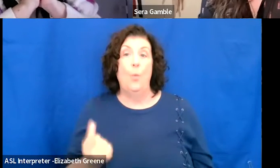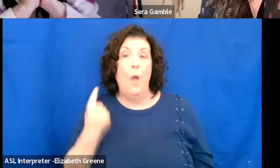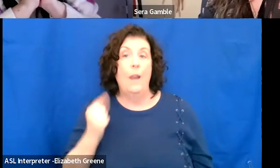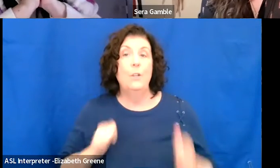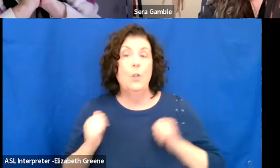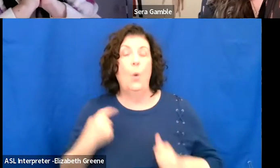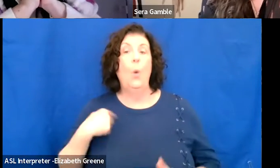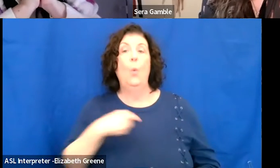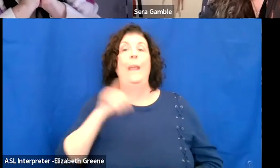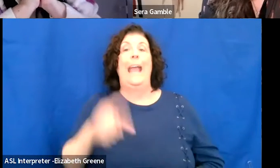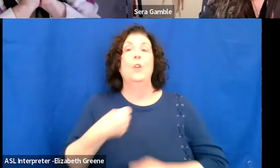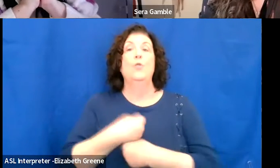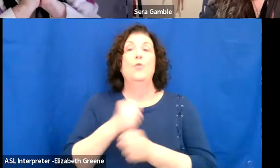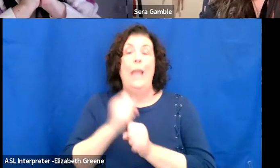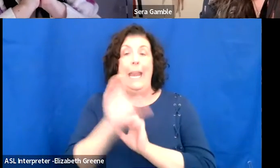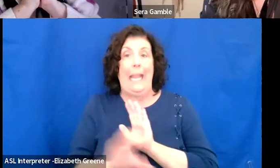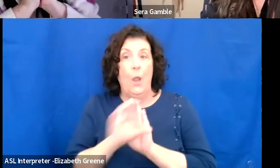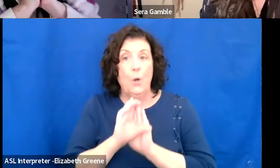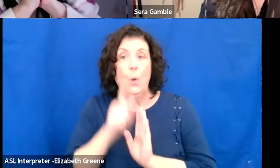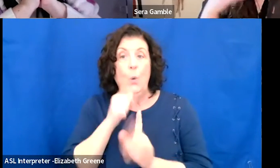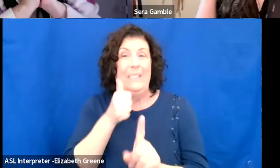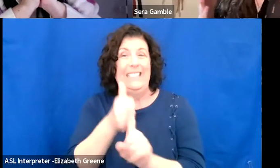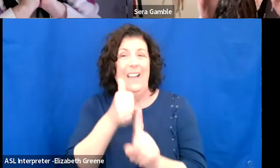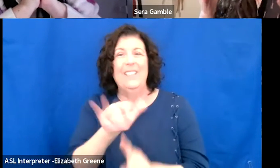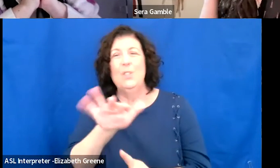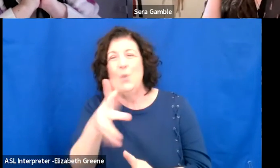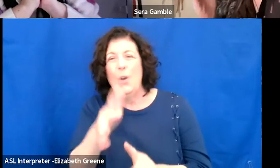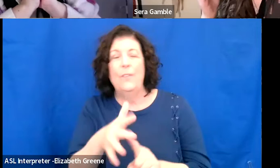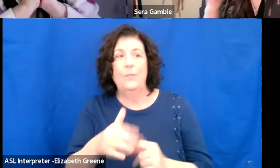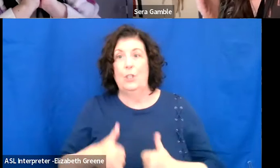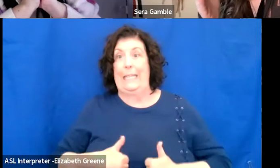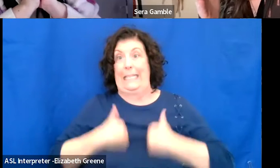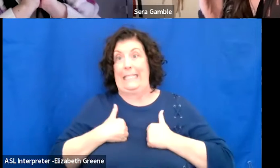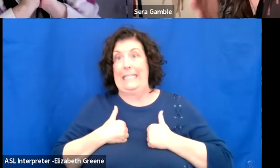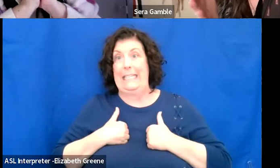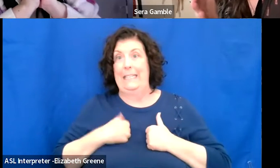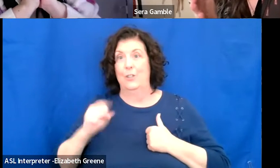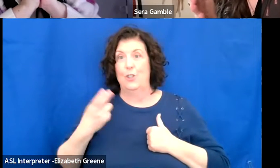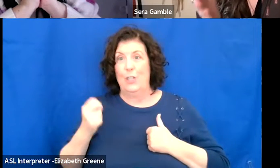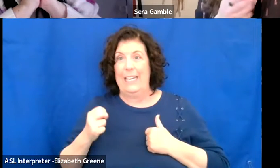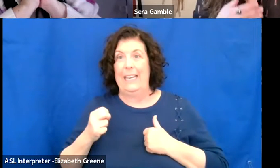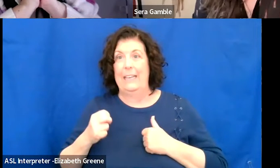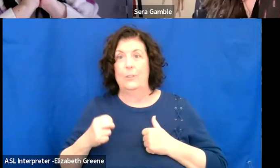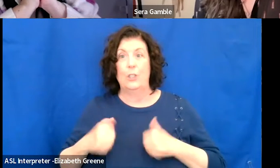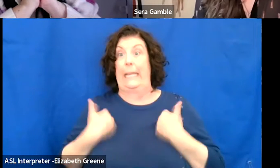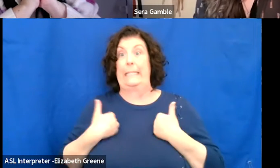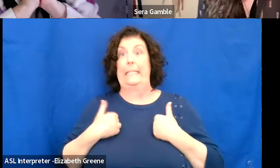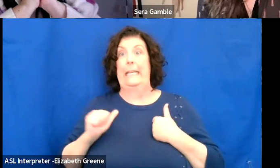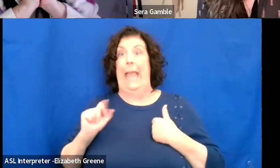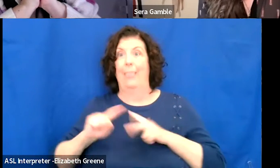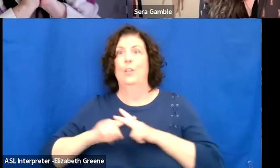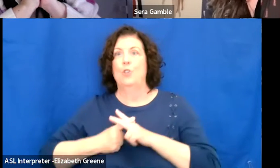a character who sort of, she just like existed as the star of her own story versus